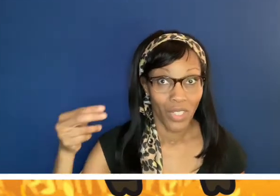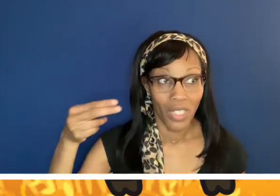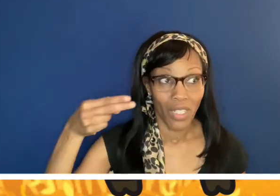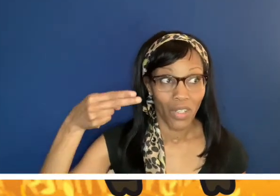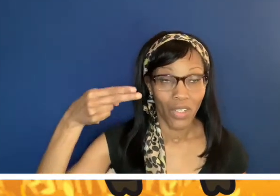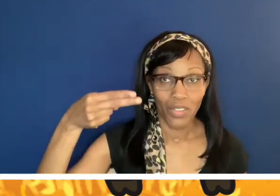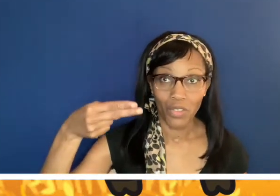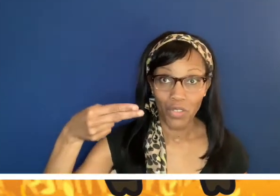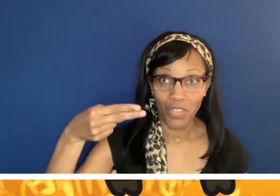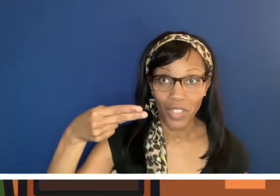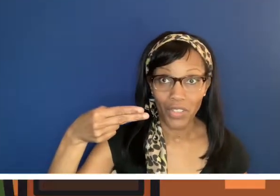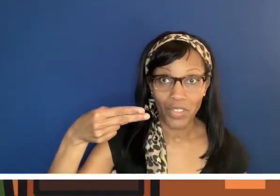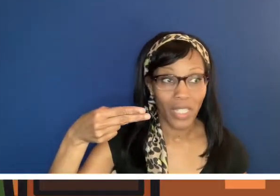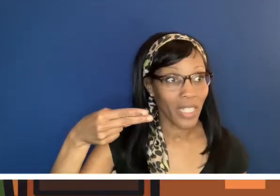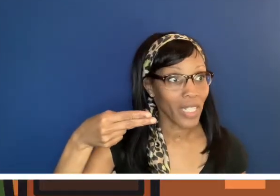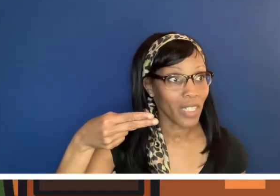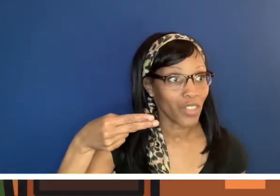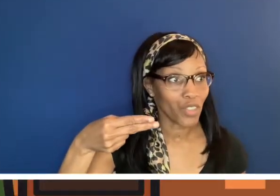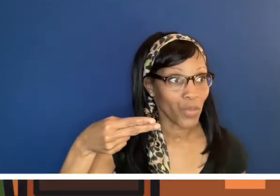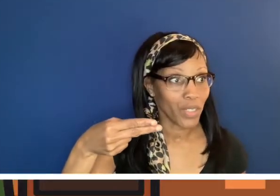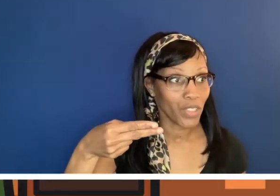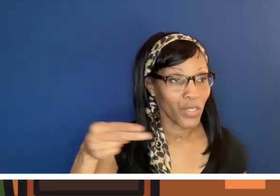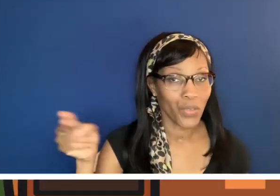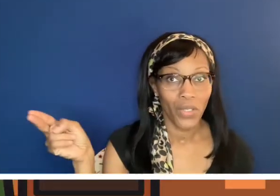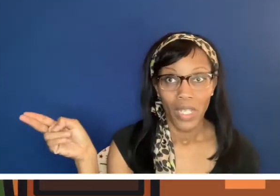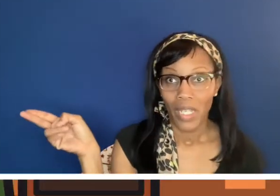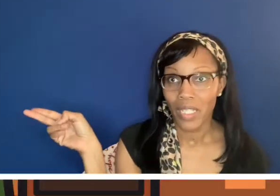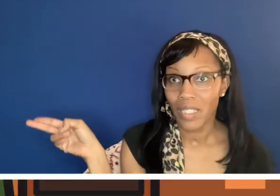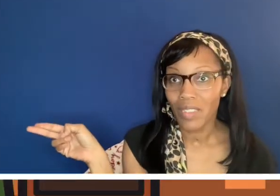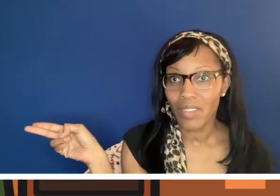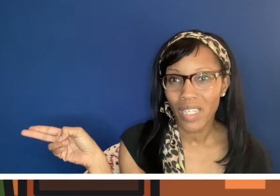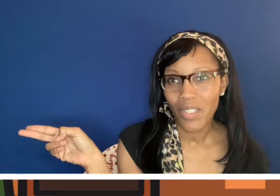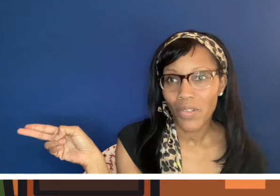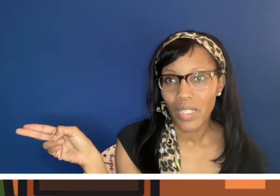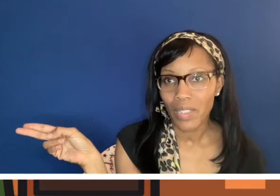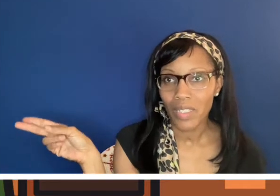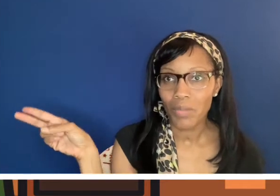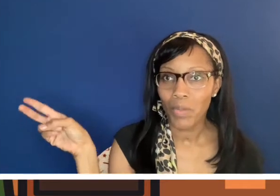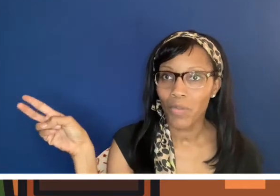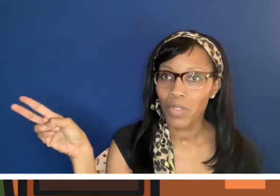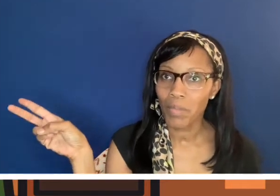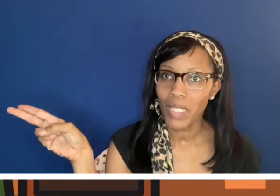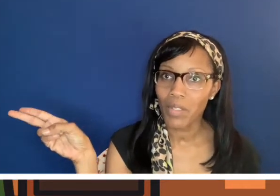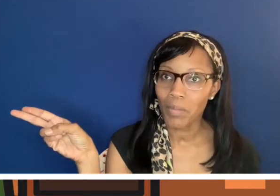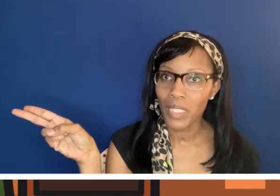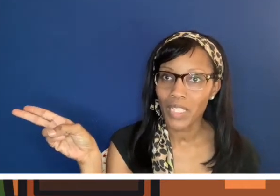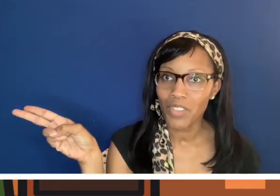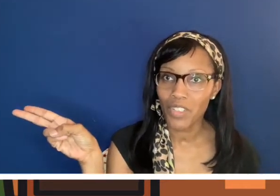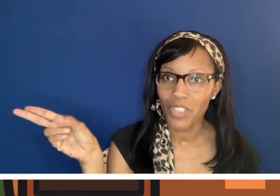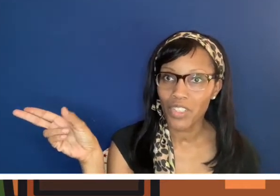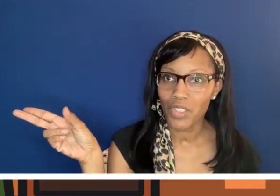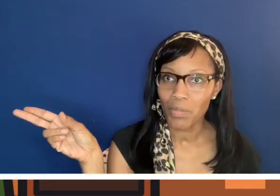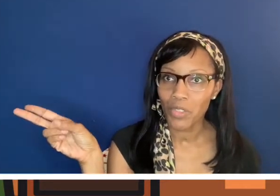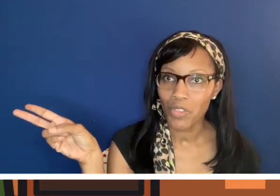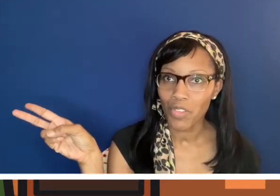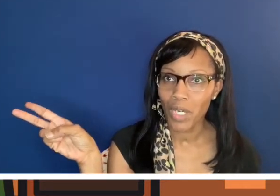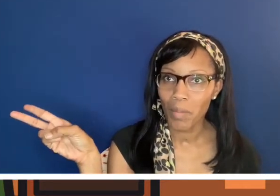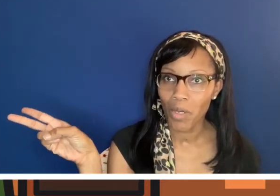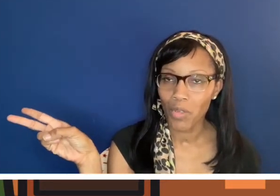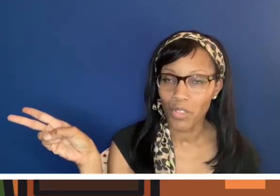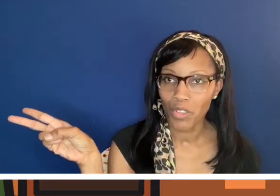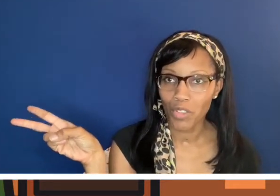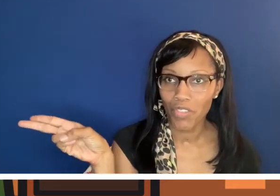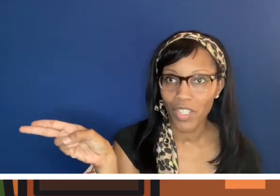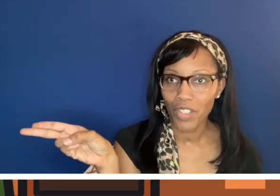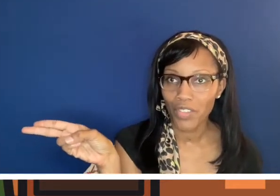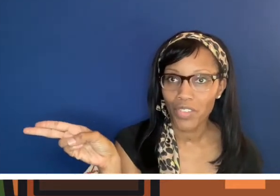H is 2 fingers. Again, it's showing you like this, kind of going like this, but with me, a little bit easier. You can just put your thumb